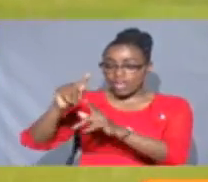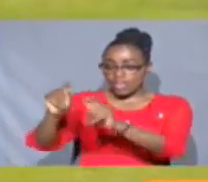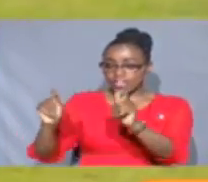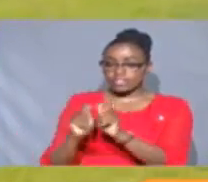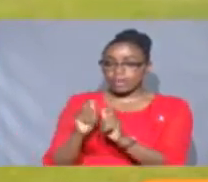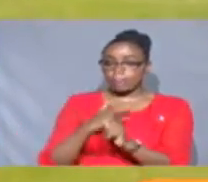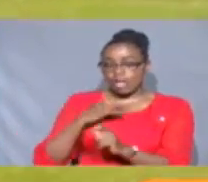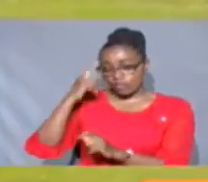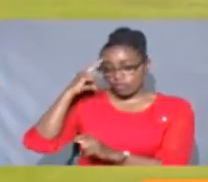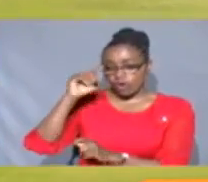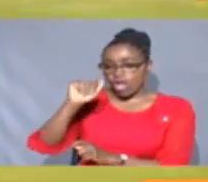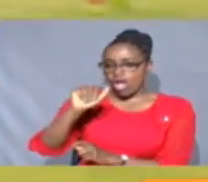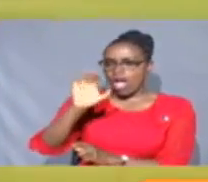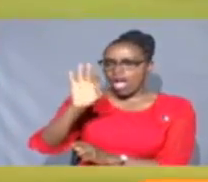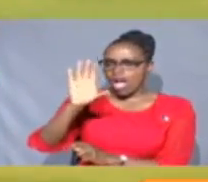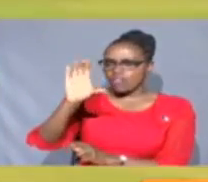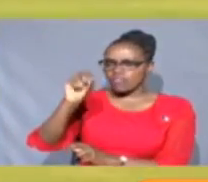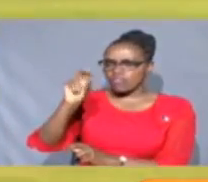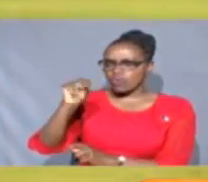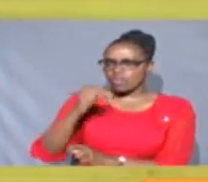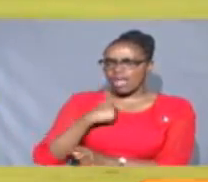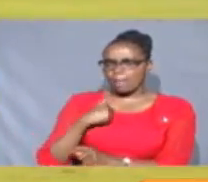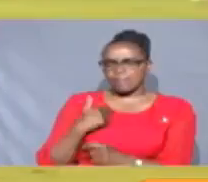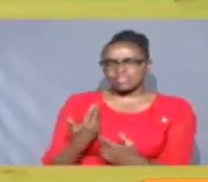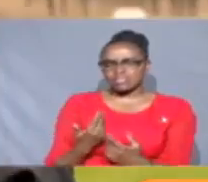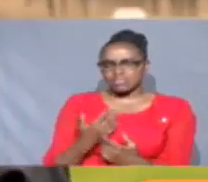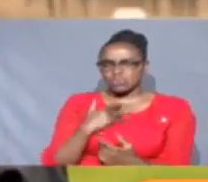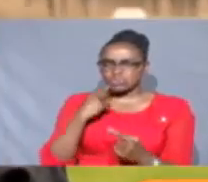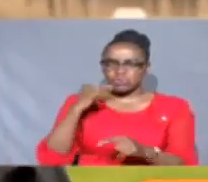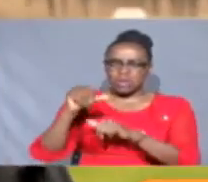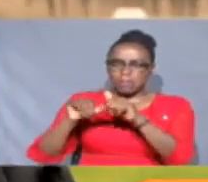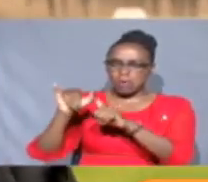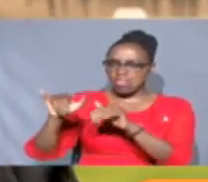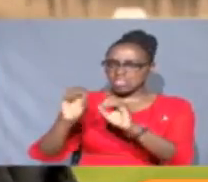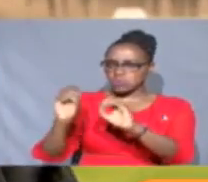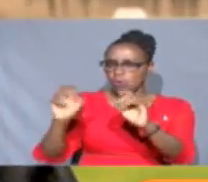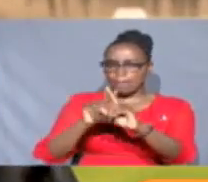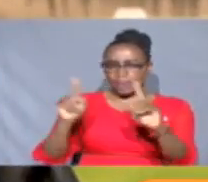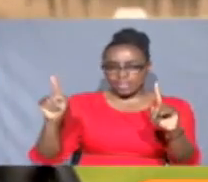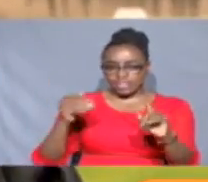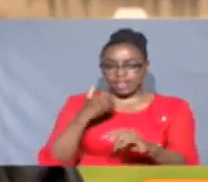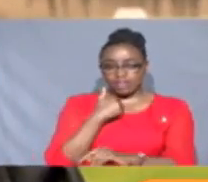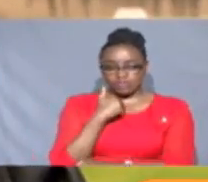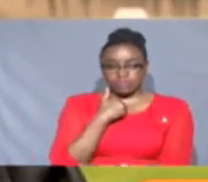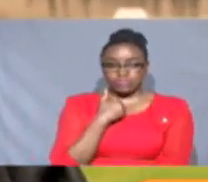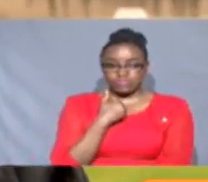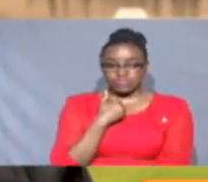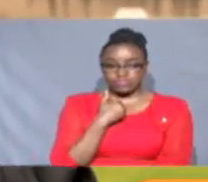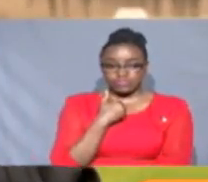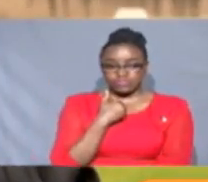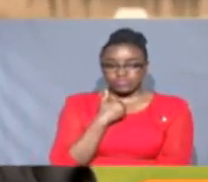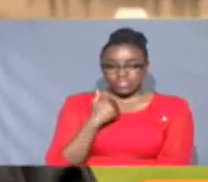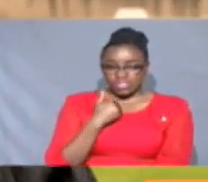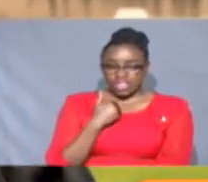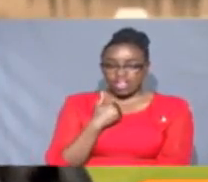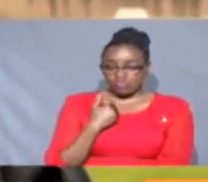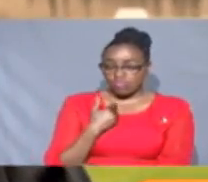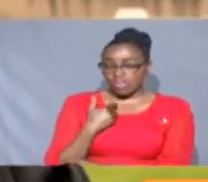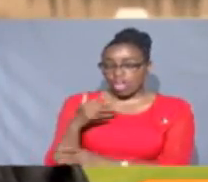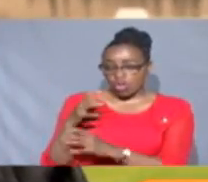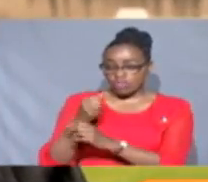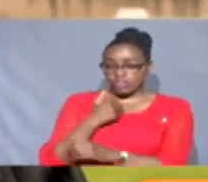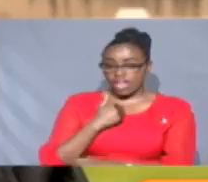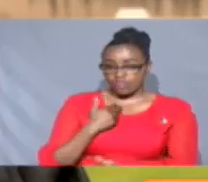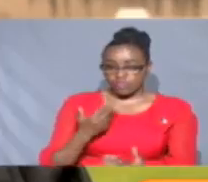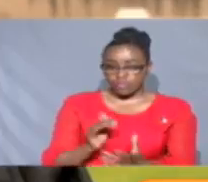for AFCON. You know, I don't like to talk about it, but I have a girl,